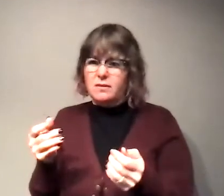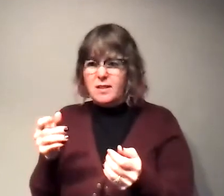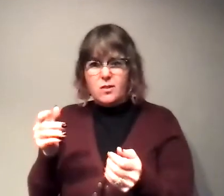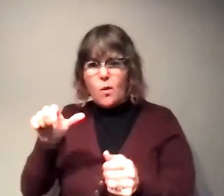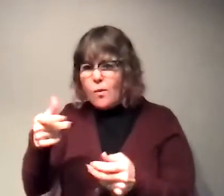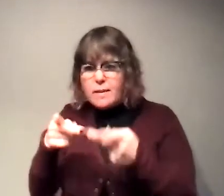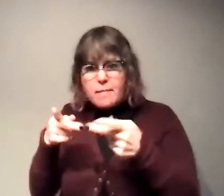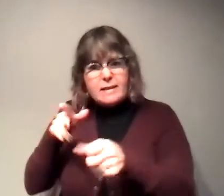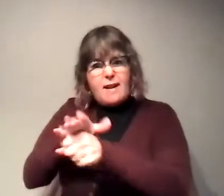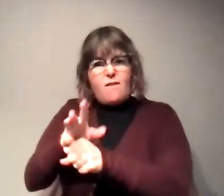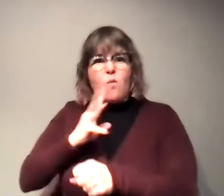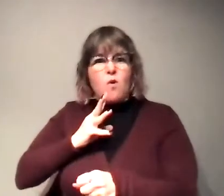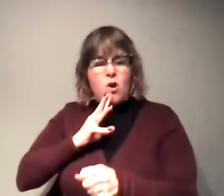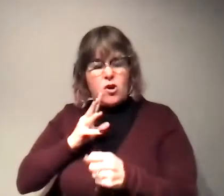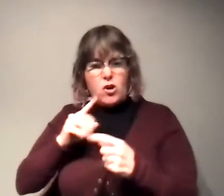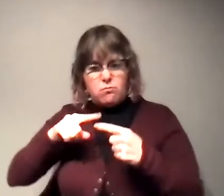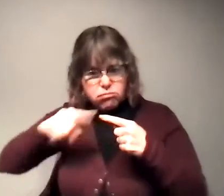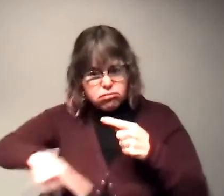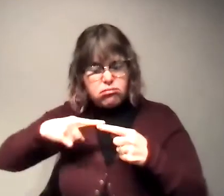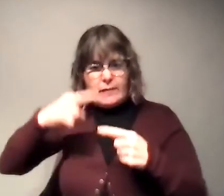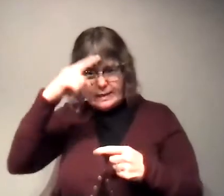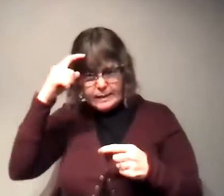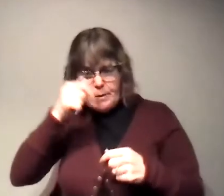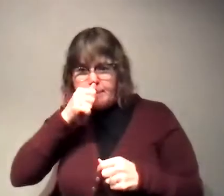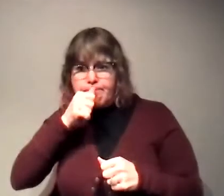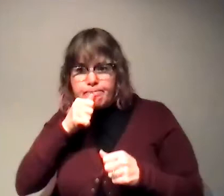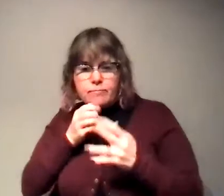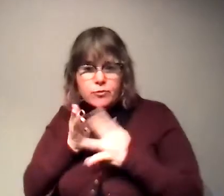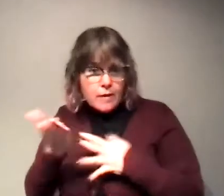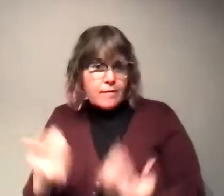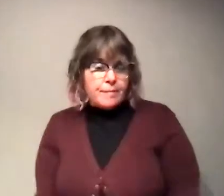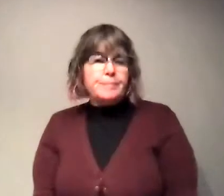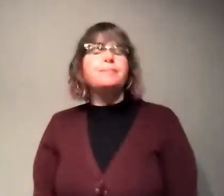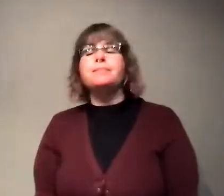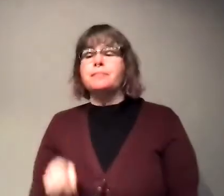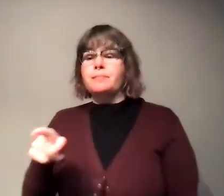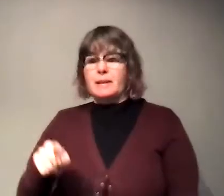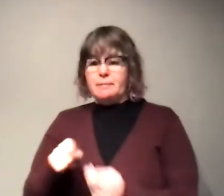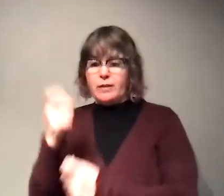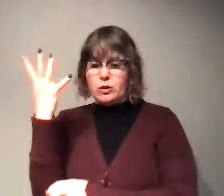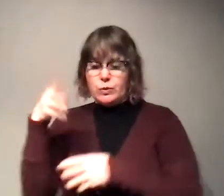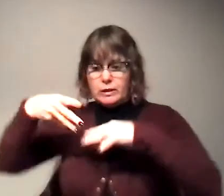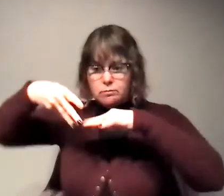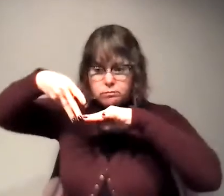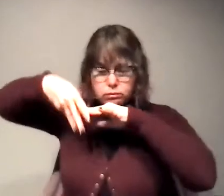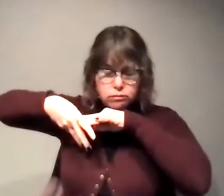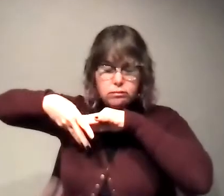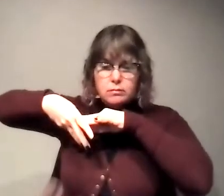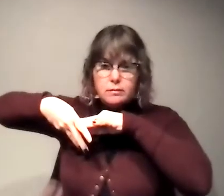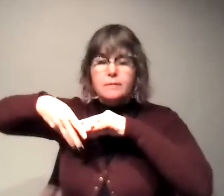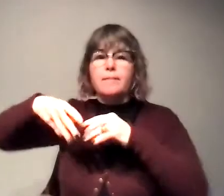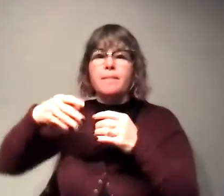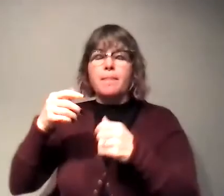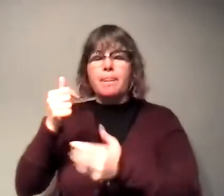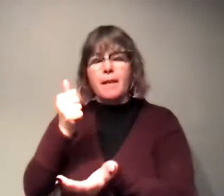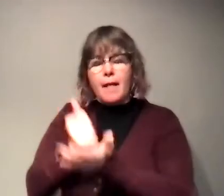there's enough water all summer long that they can survive. And then those trees, their roots fix the soil. They help